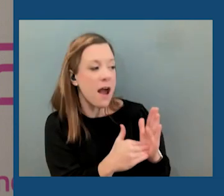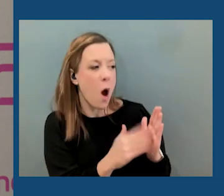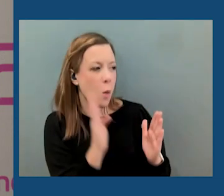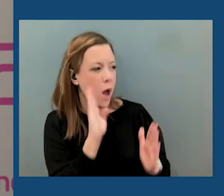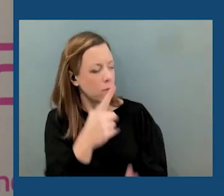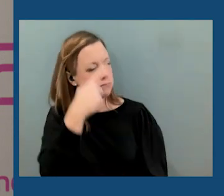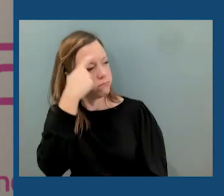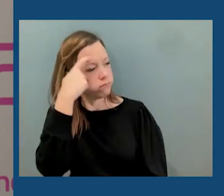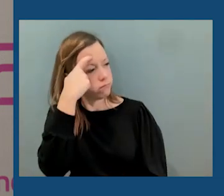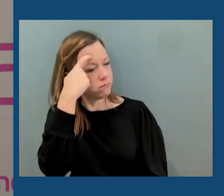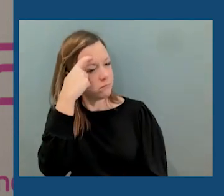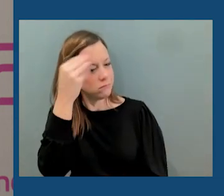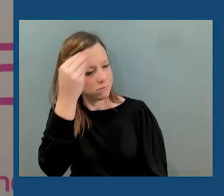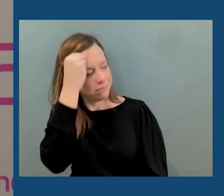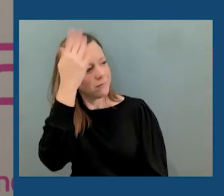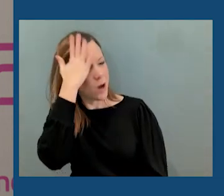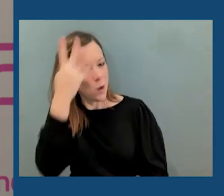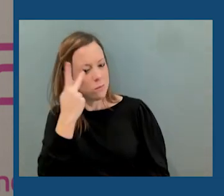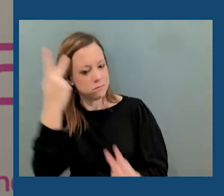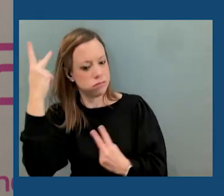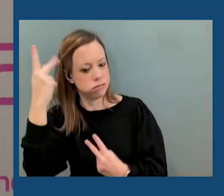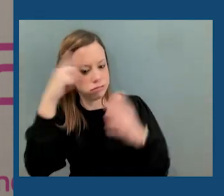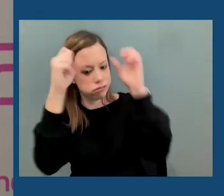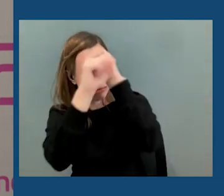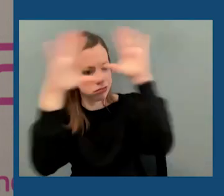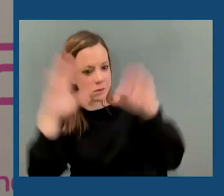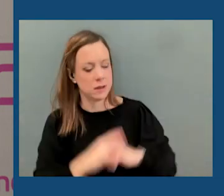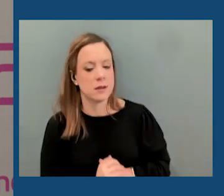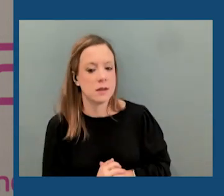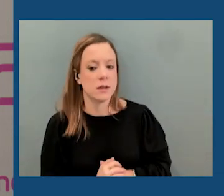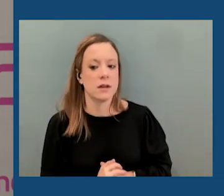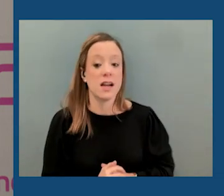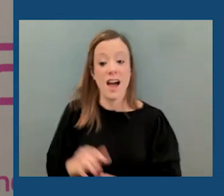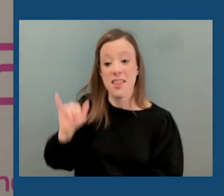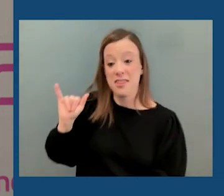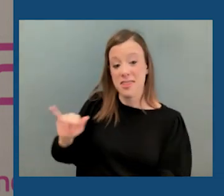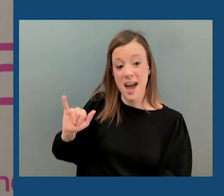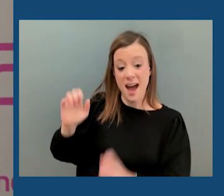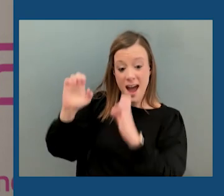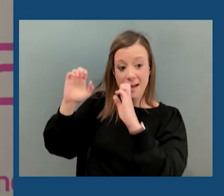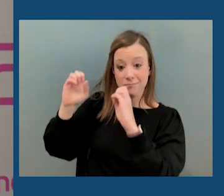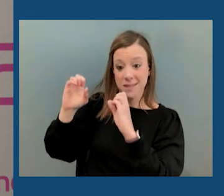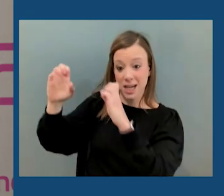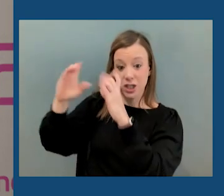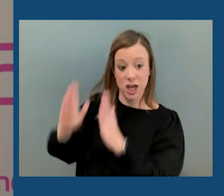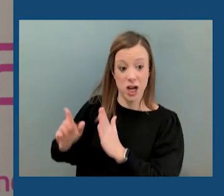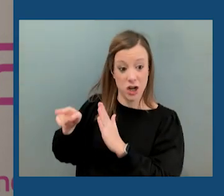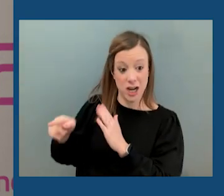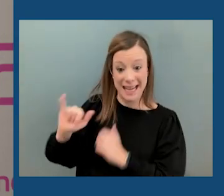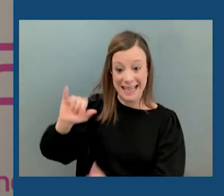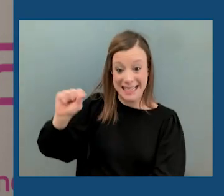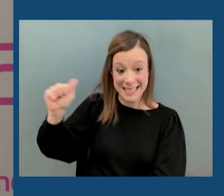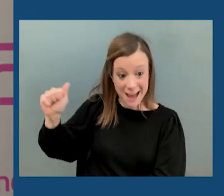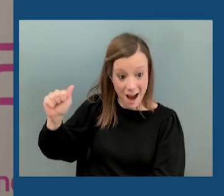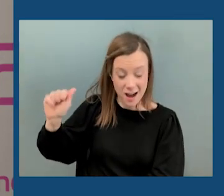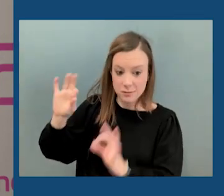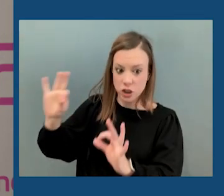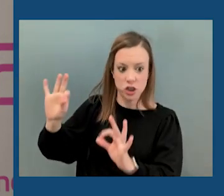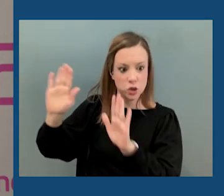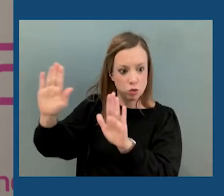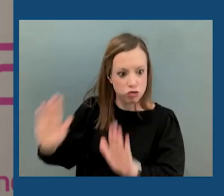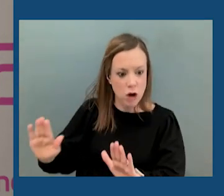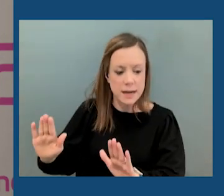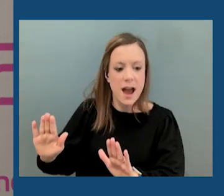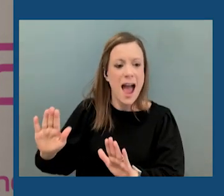Now, the educator, Issa, is absolutely magnificent, can't take that from her, and I know that every